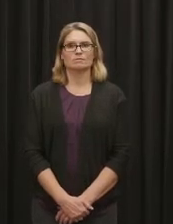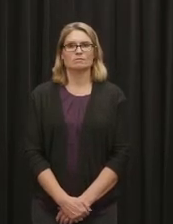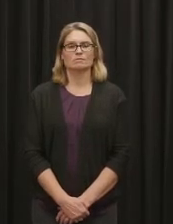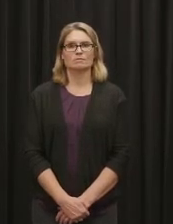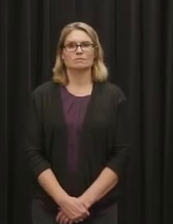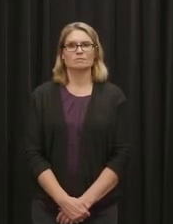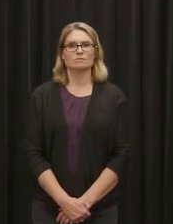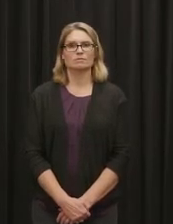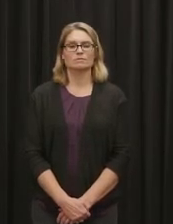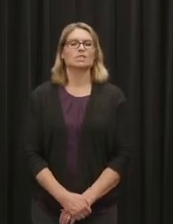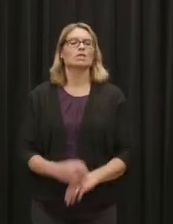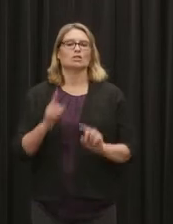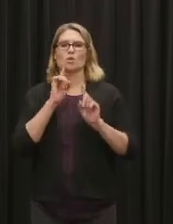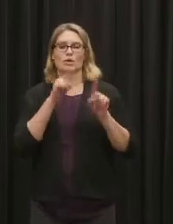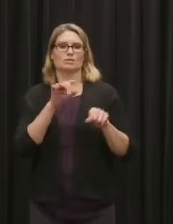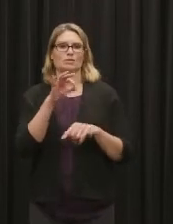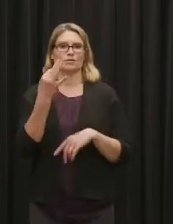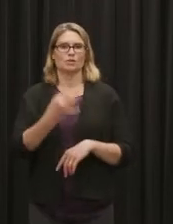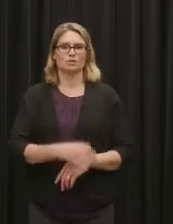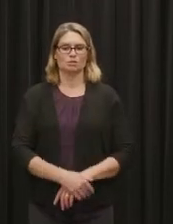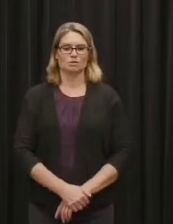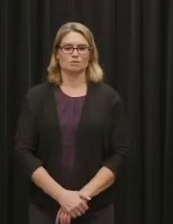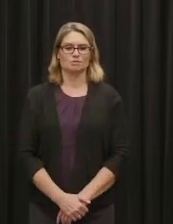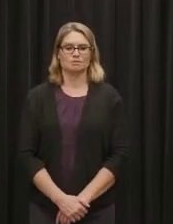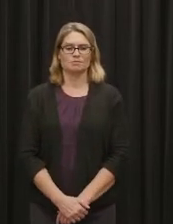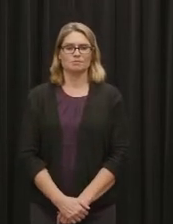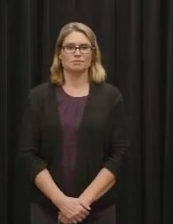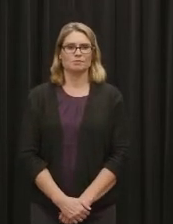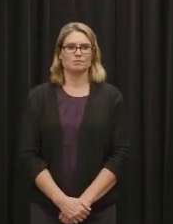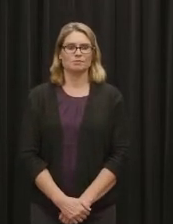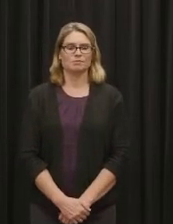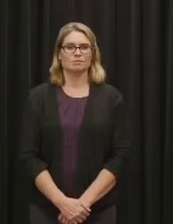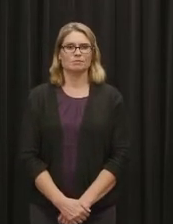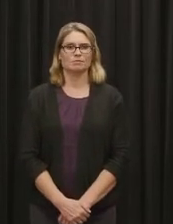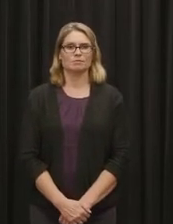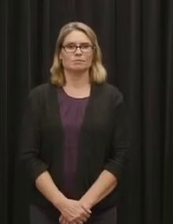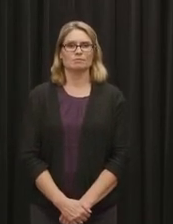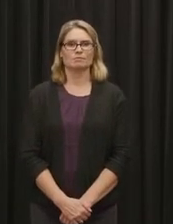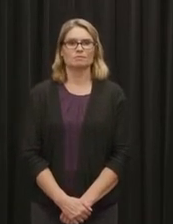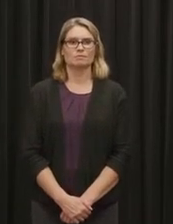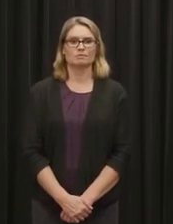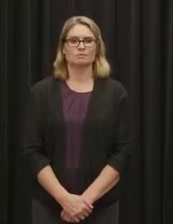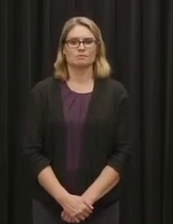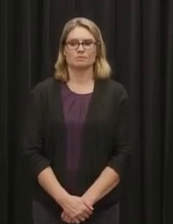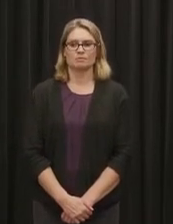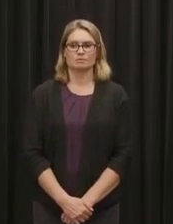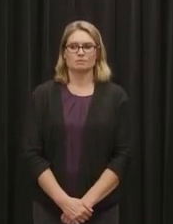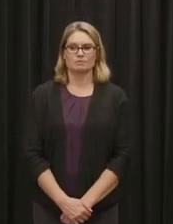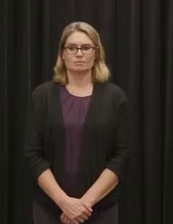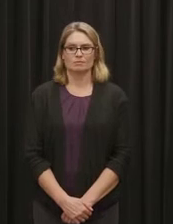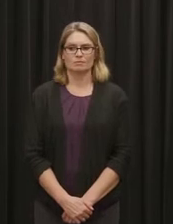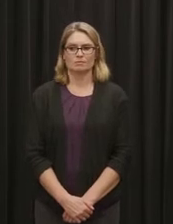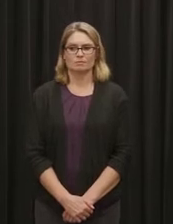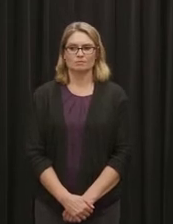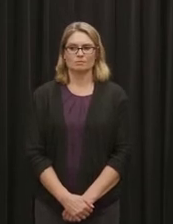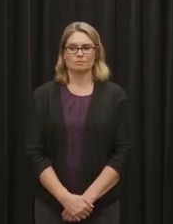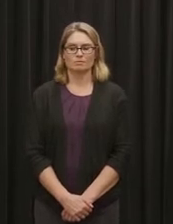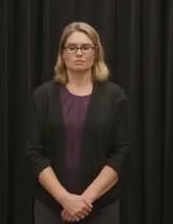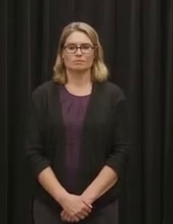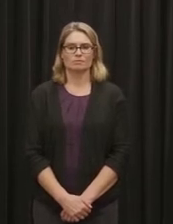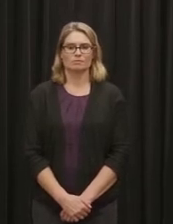since the beginning of the press conference, we received news on the situation in Edmundston, and